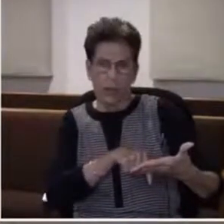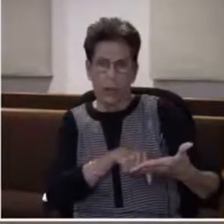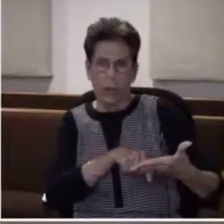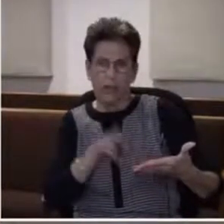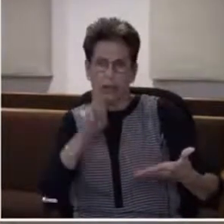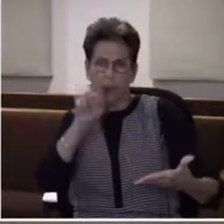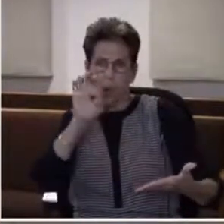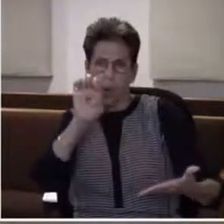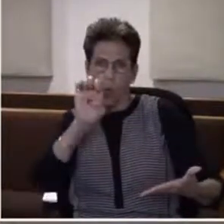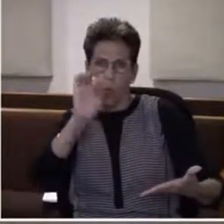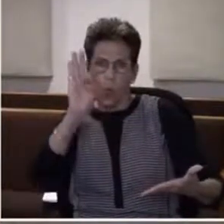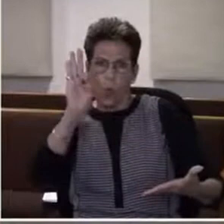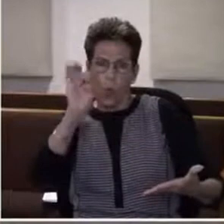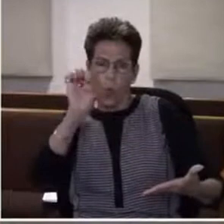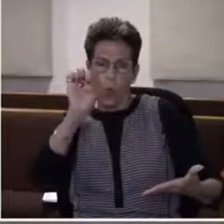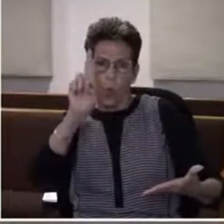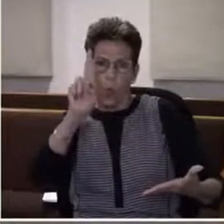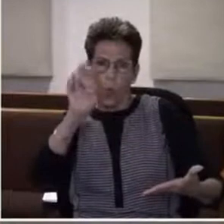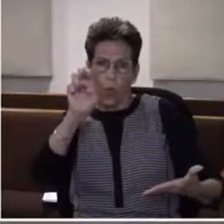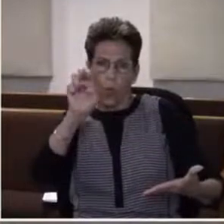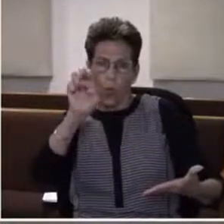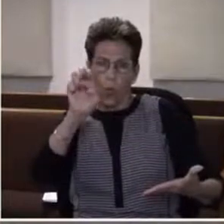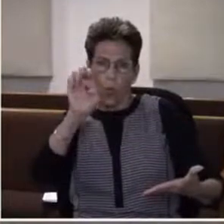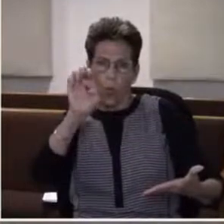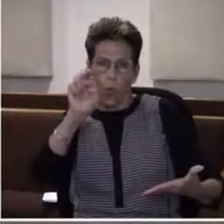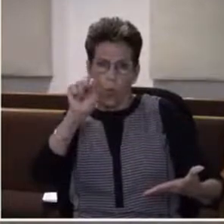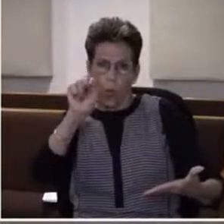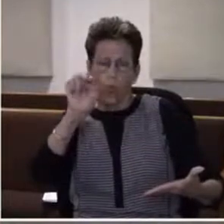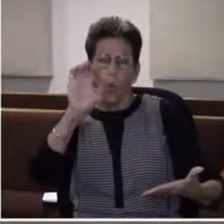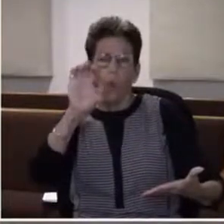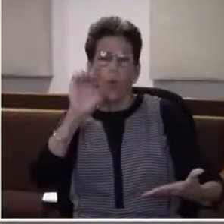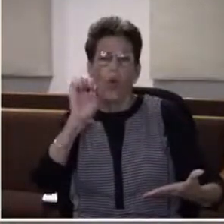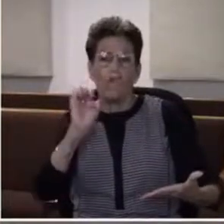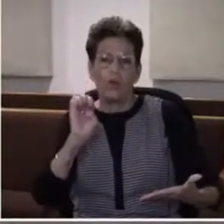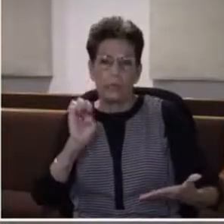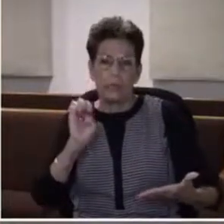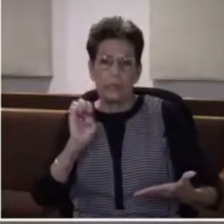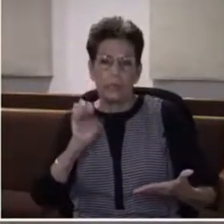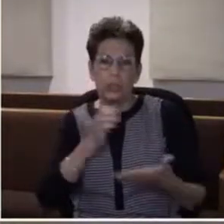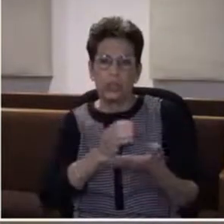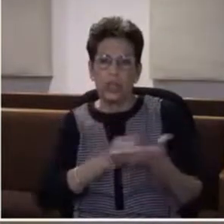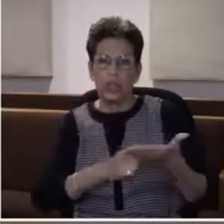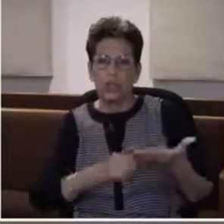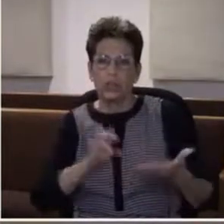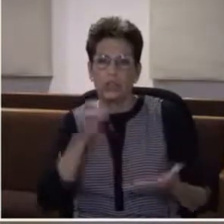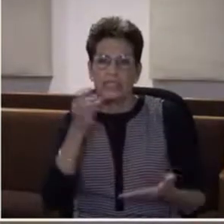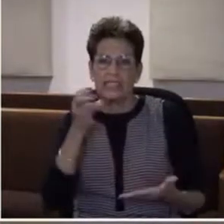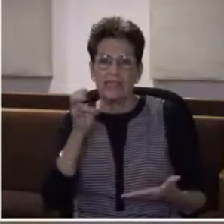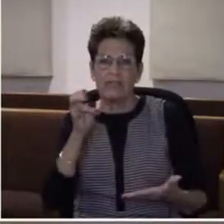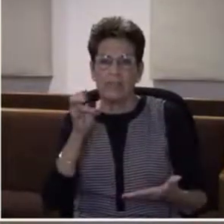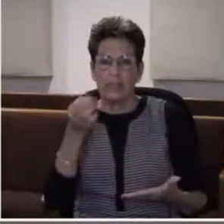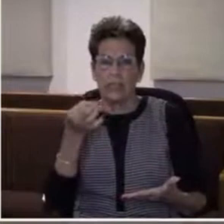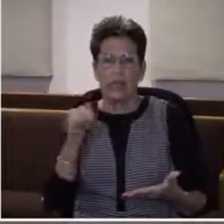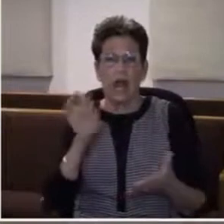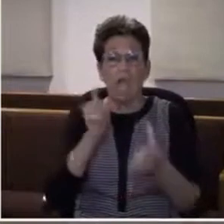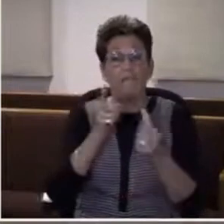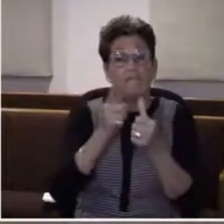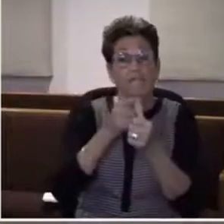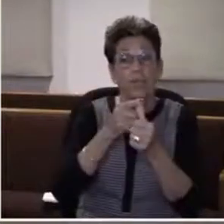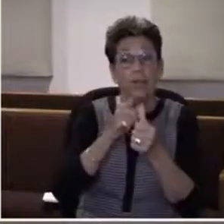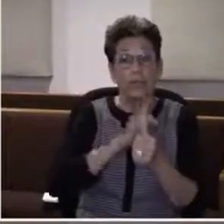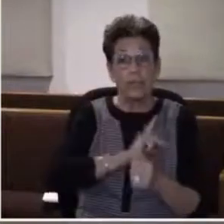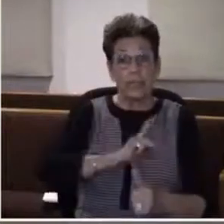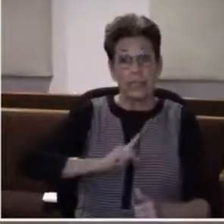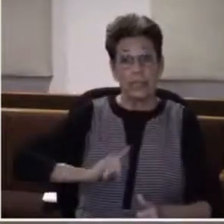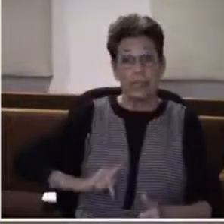you back to 1 Kings chapter number 17. Because at the end of 1 Kings chapter